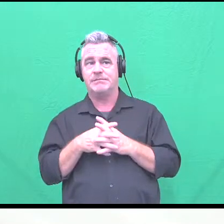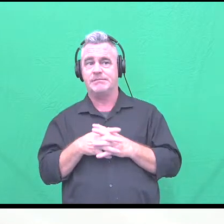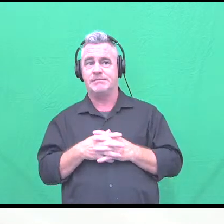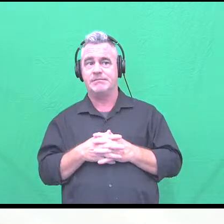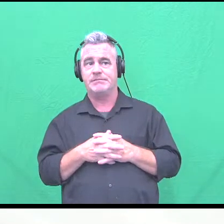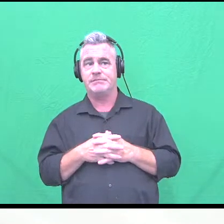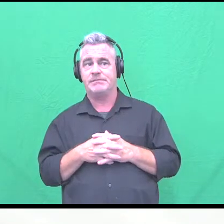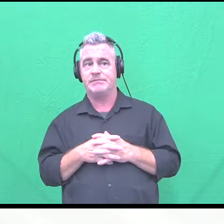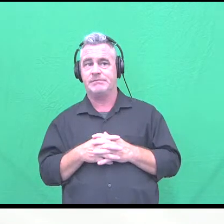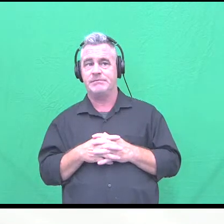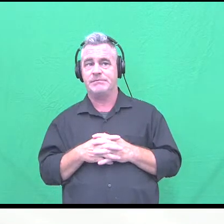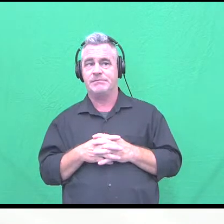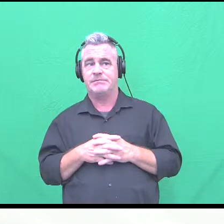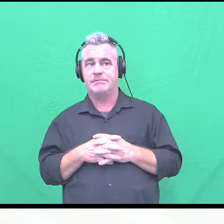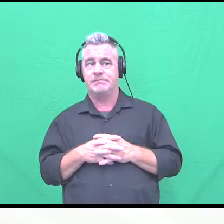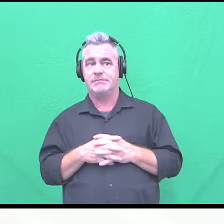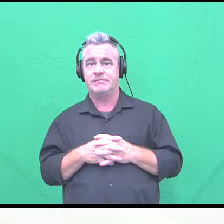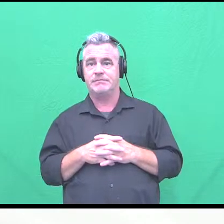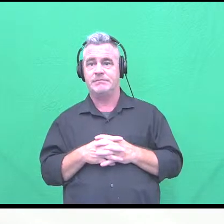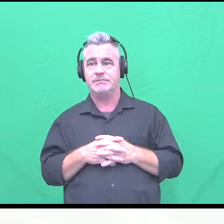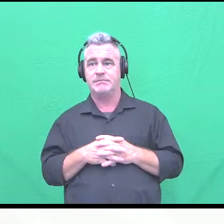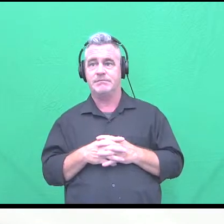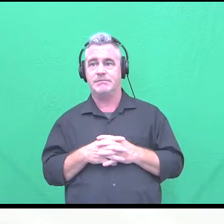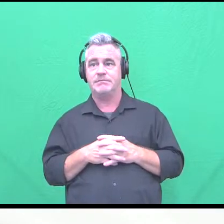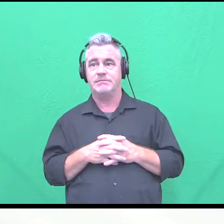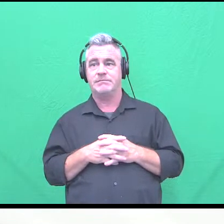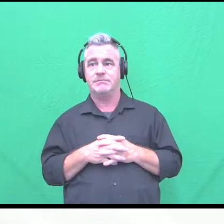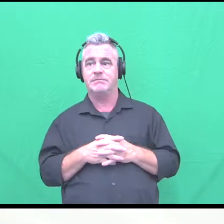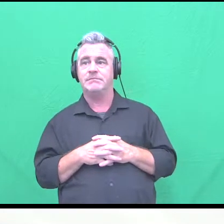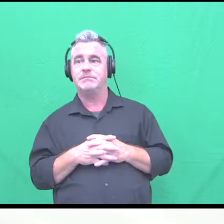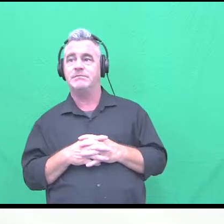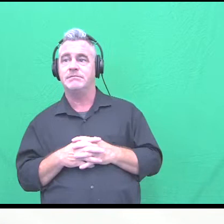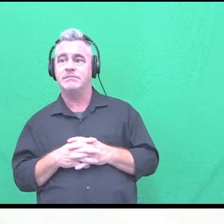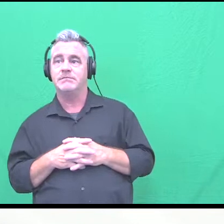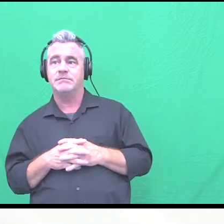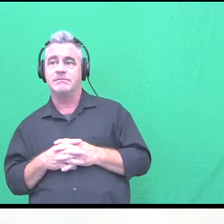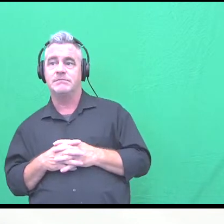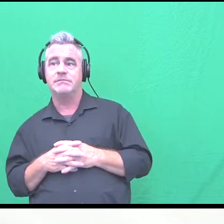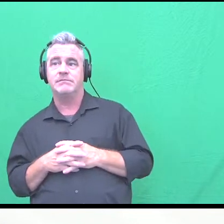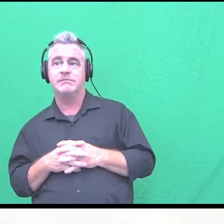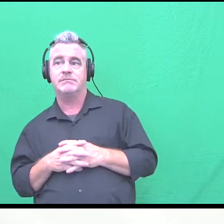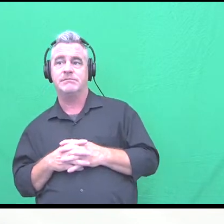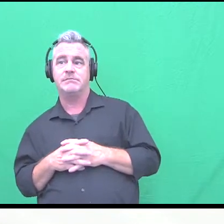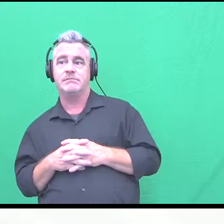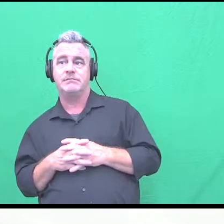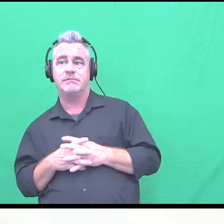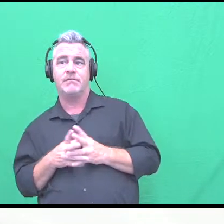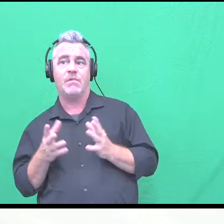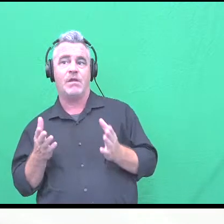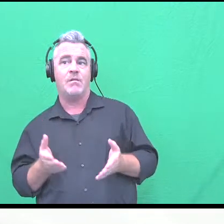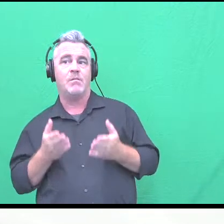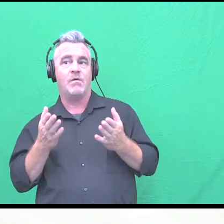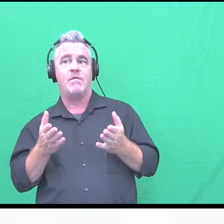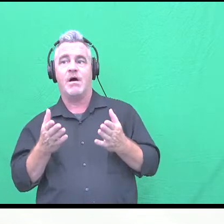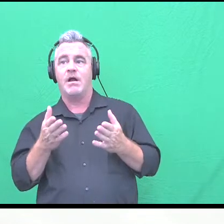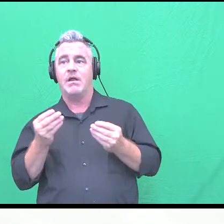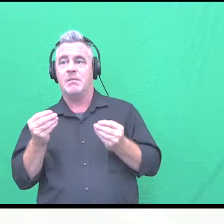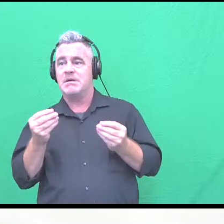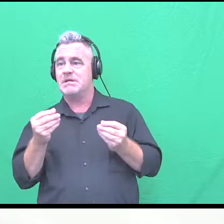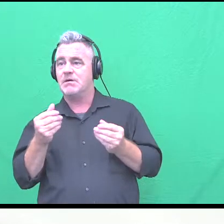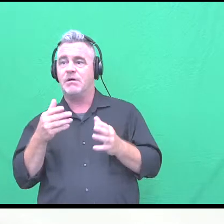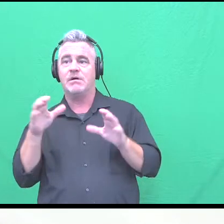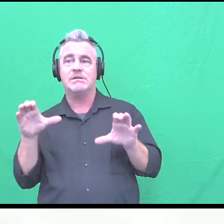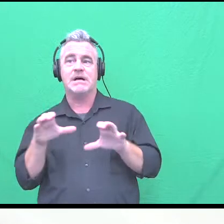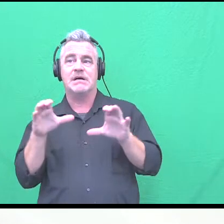holiday or holiday breaks. So the people that will be providing these materials, activities, they will